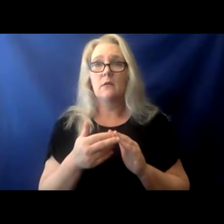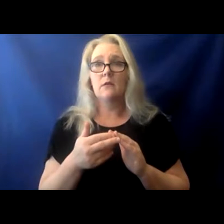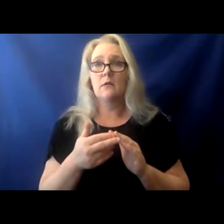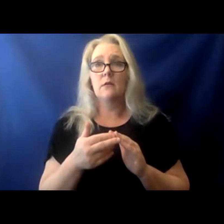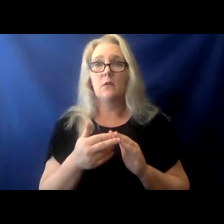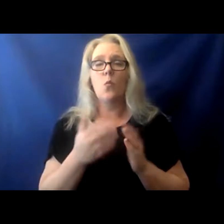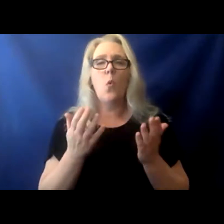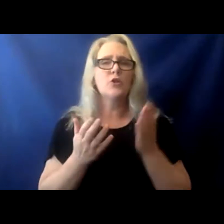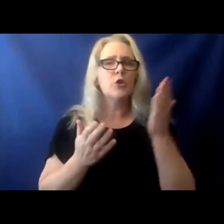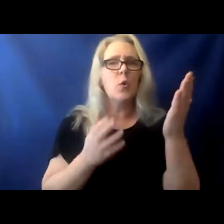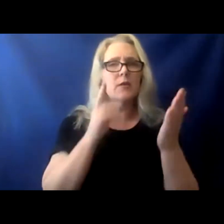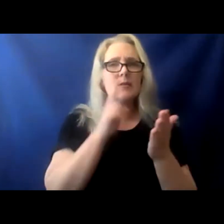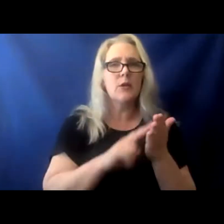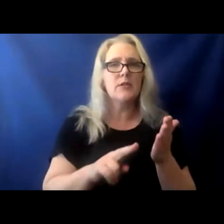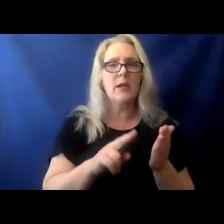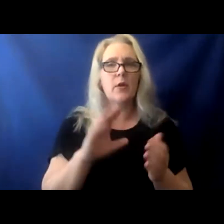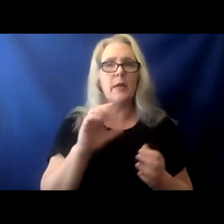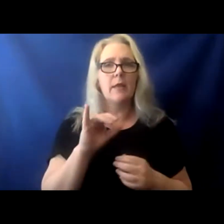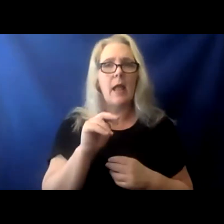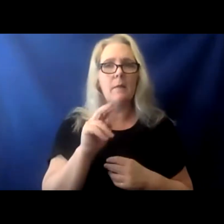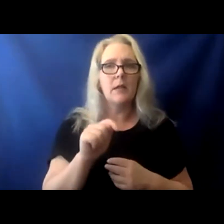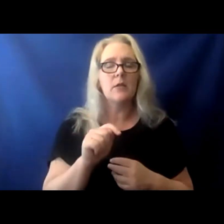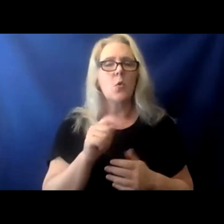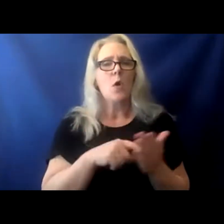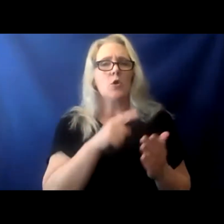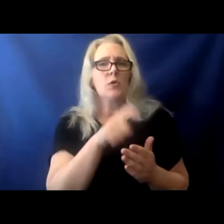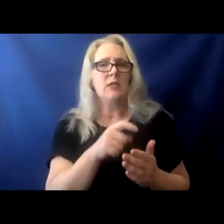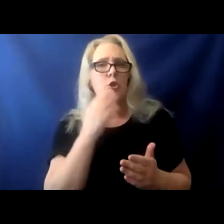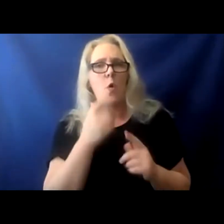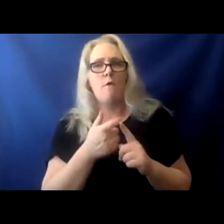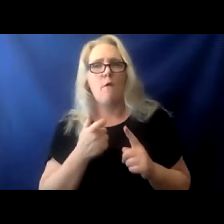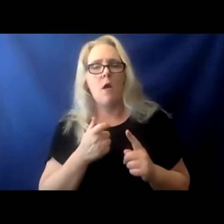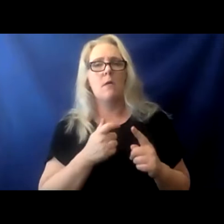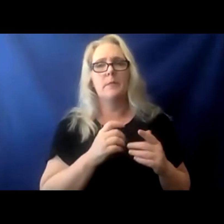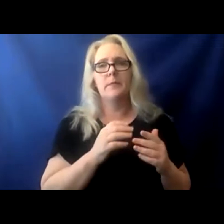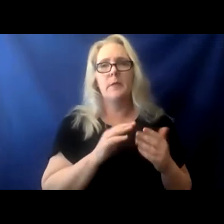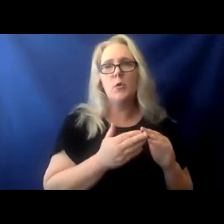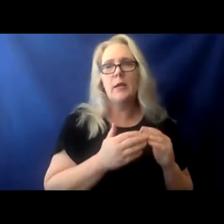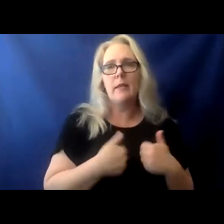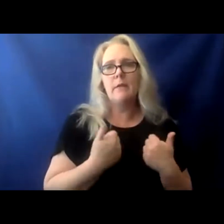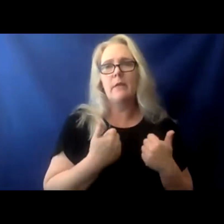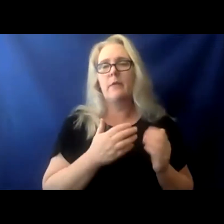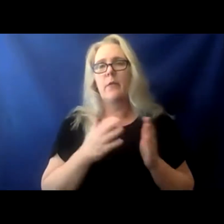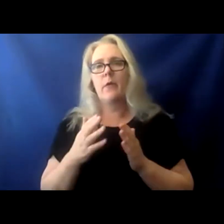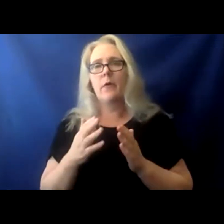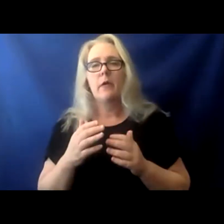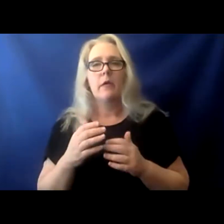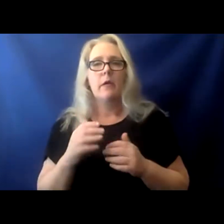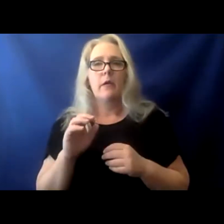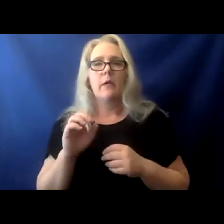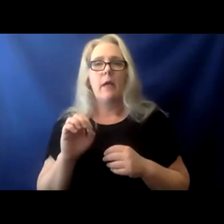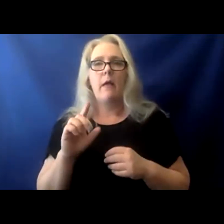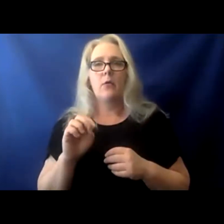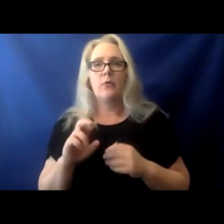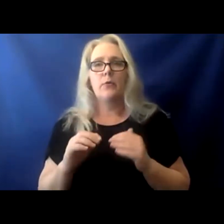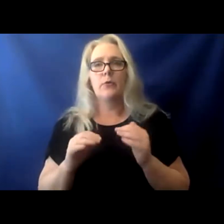Cabinet and to impact maybe of, here's what you need to know from community living or Alzheimer's or elder justice or equity or housing as those